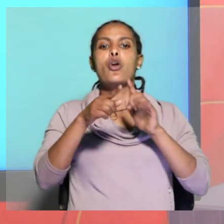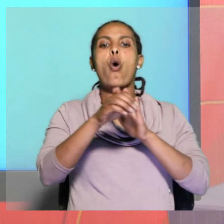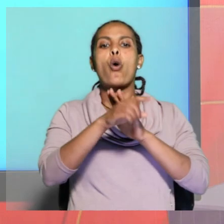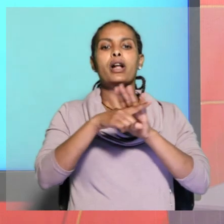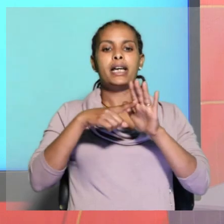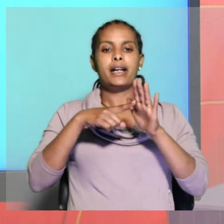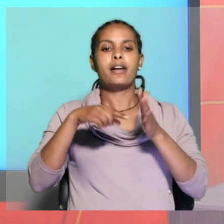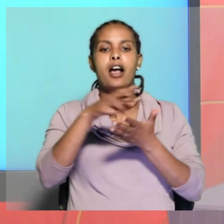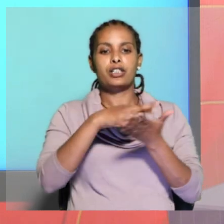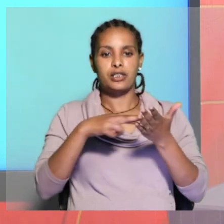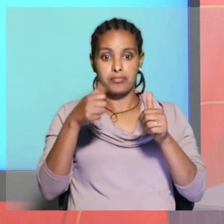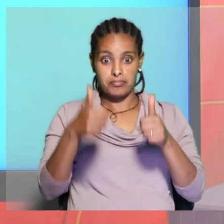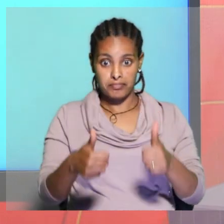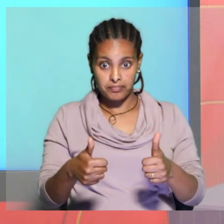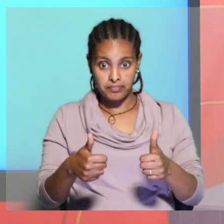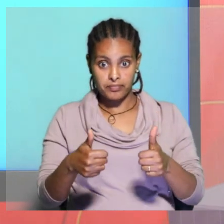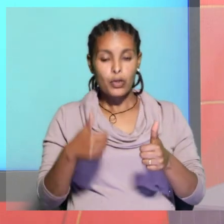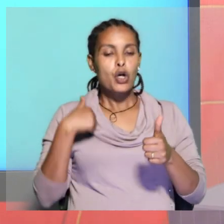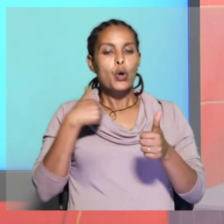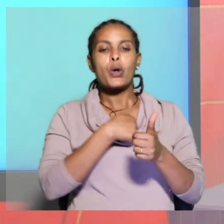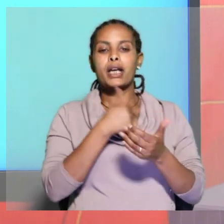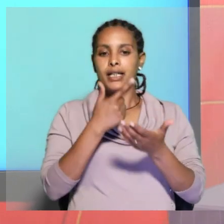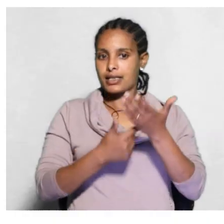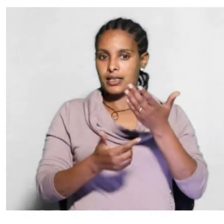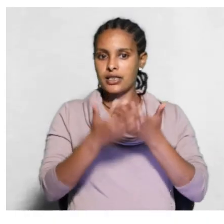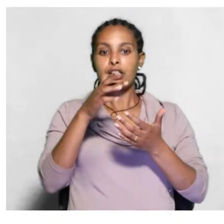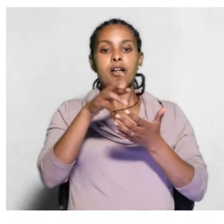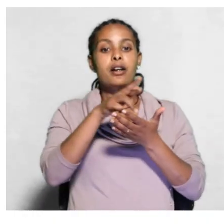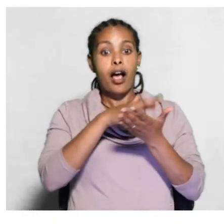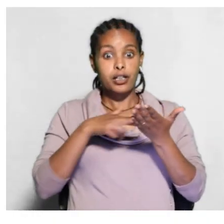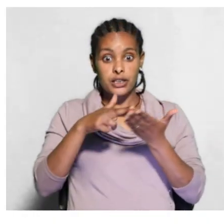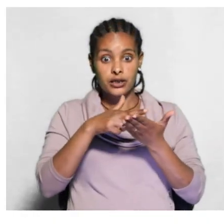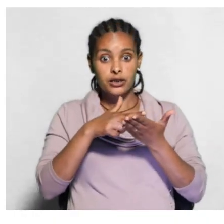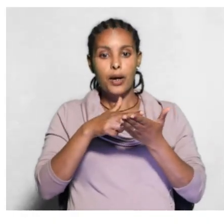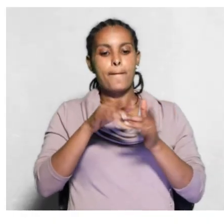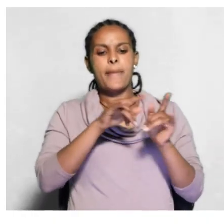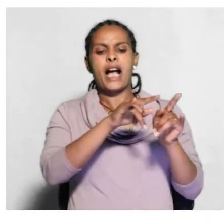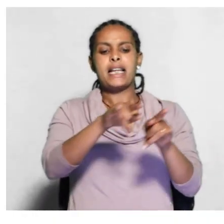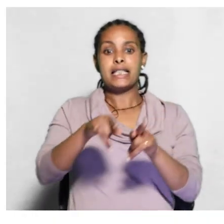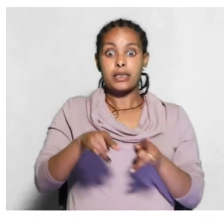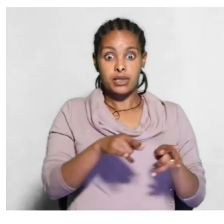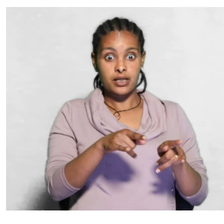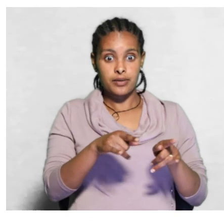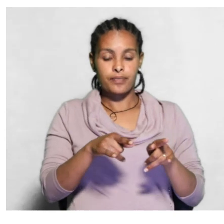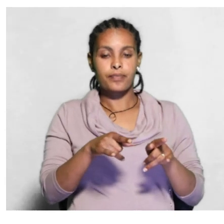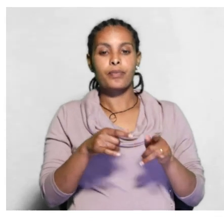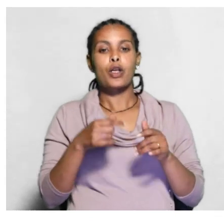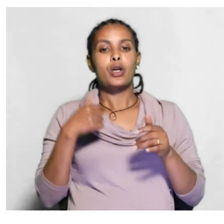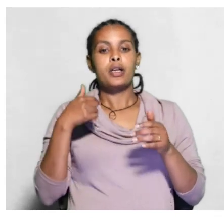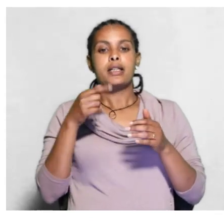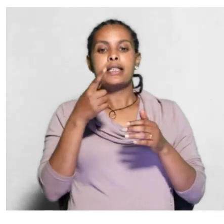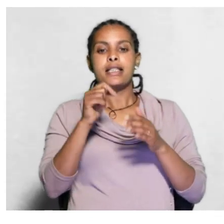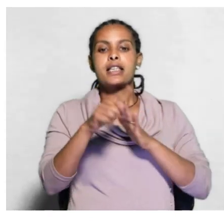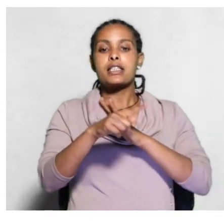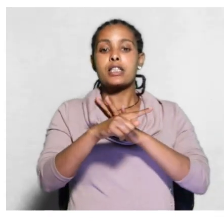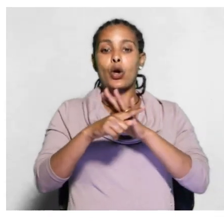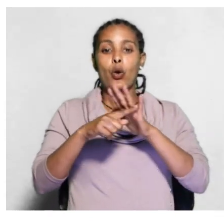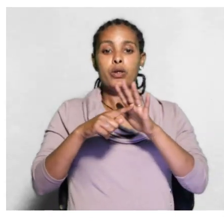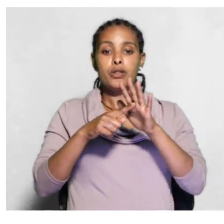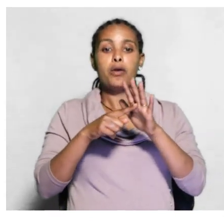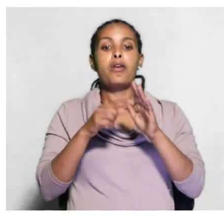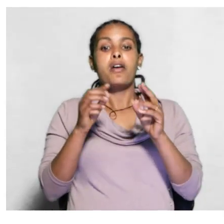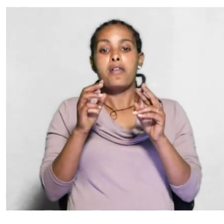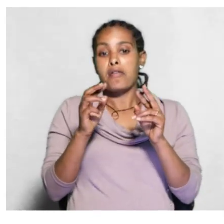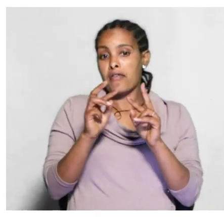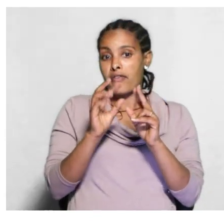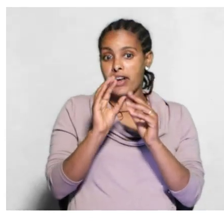reaction. We discussed reaction mechanism, the sequence of events